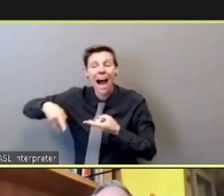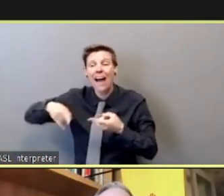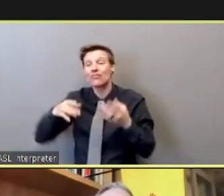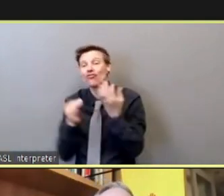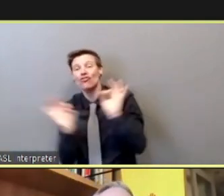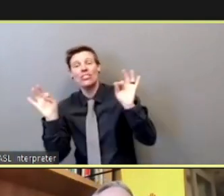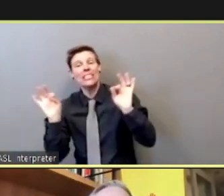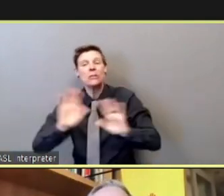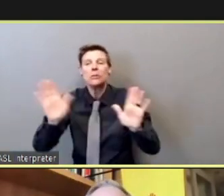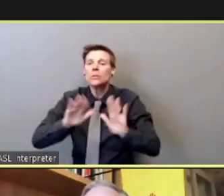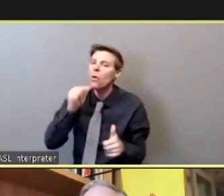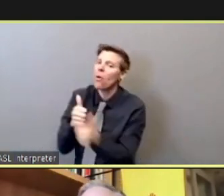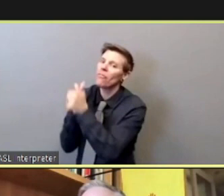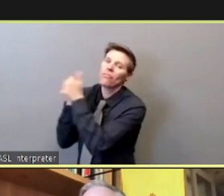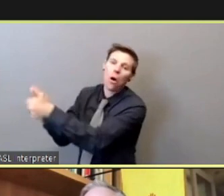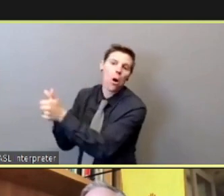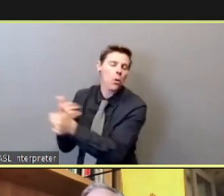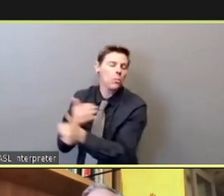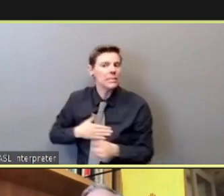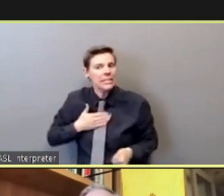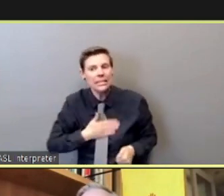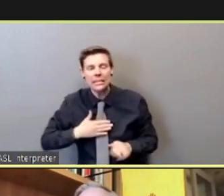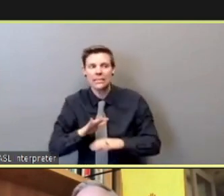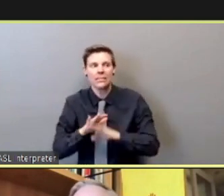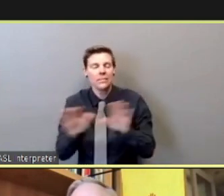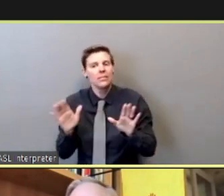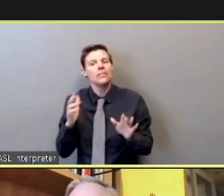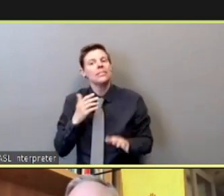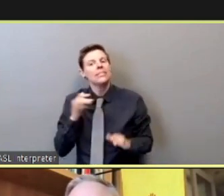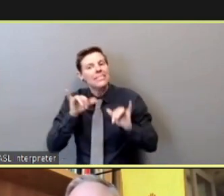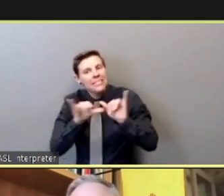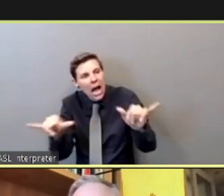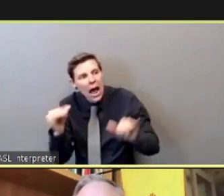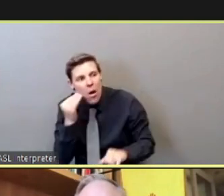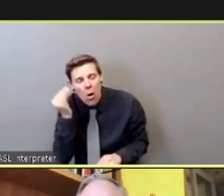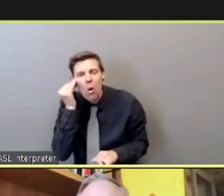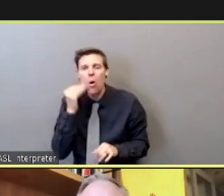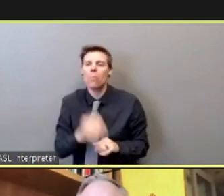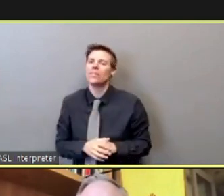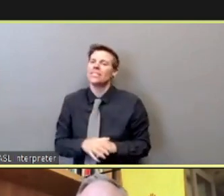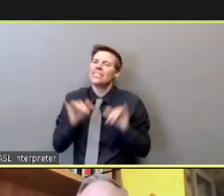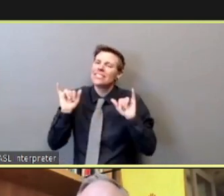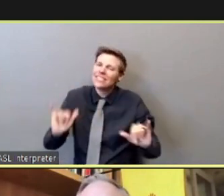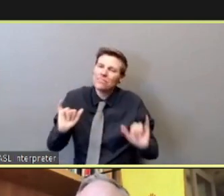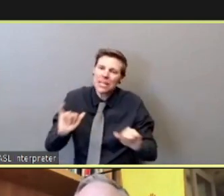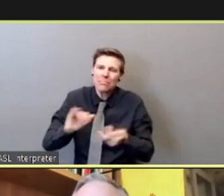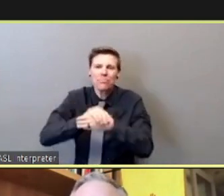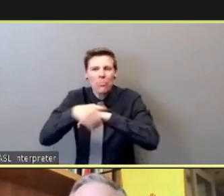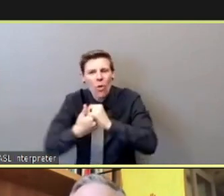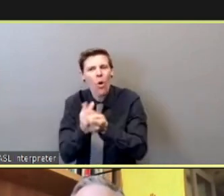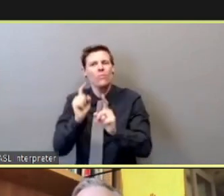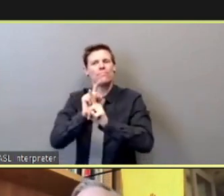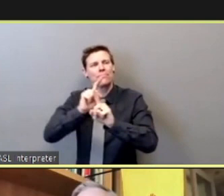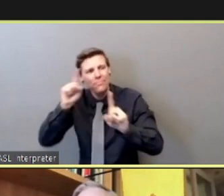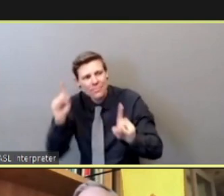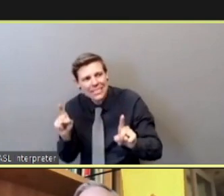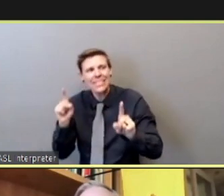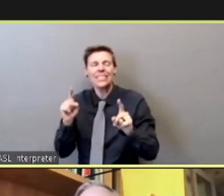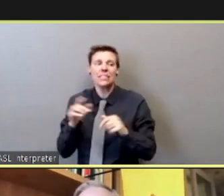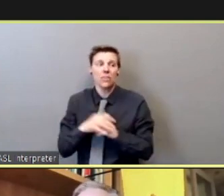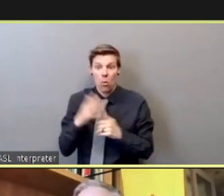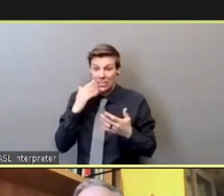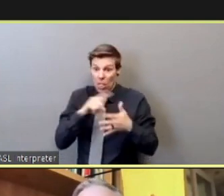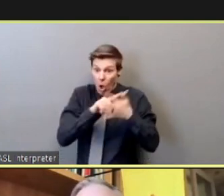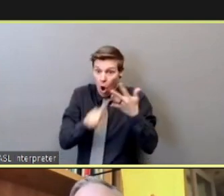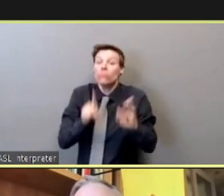apart, staying home whenever possible, keeping your hands clean. We know all of these things work, and we do not believe, let me repeat, we